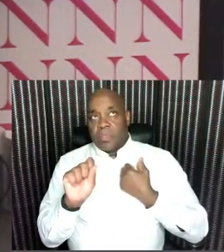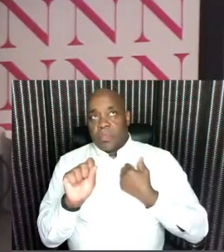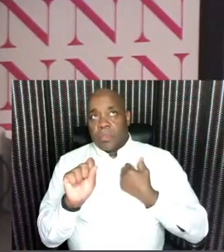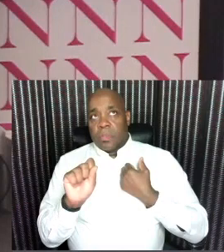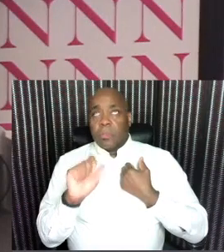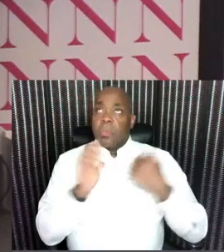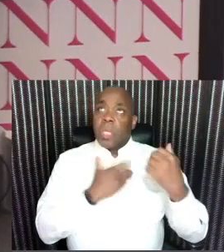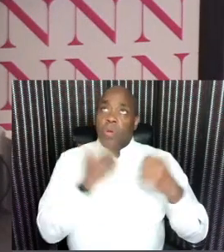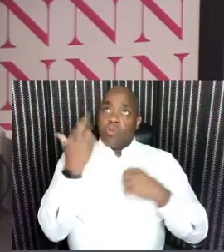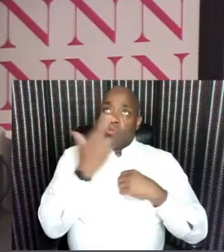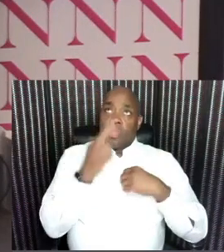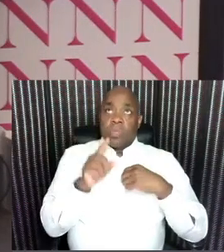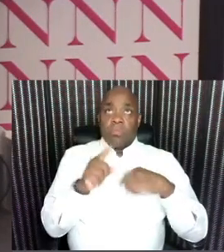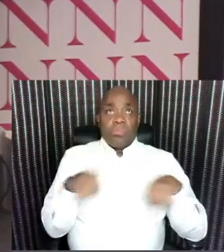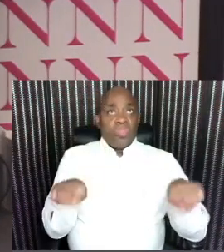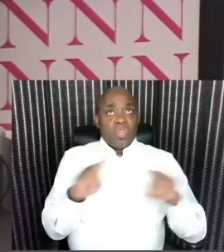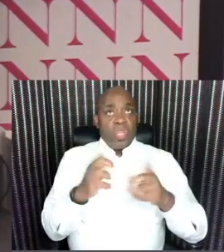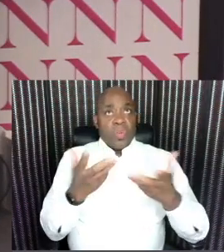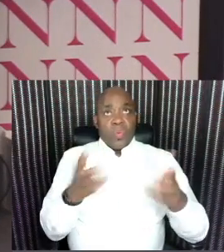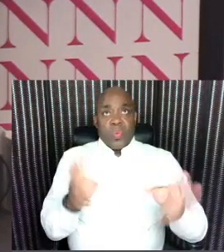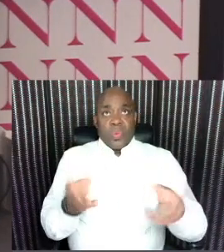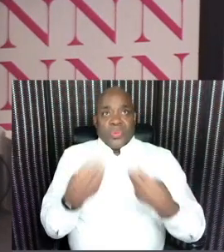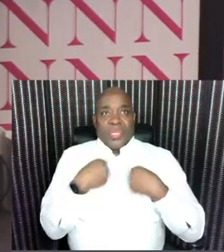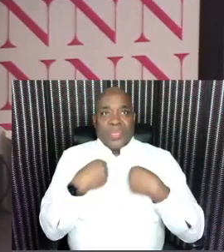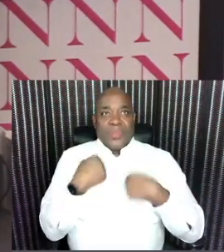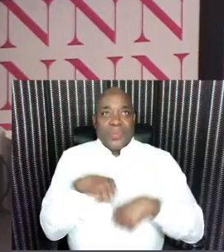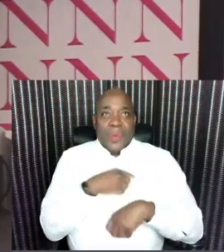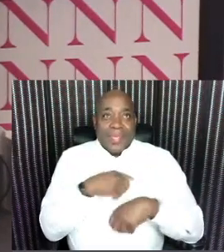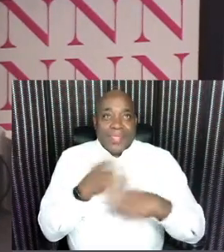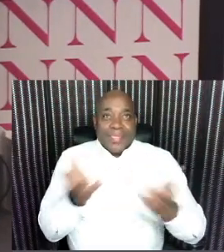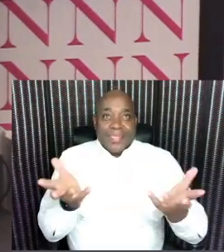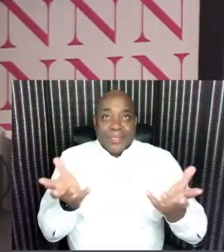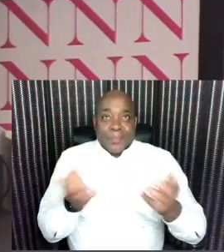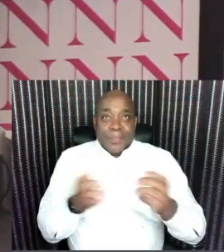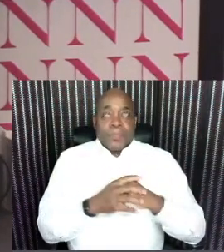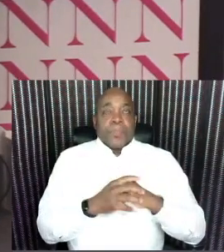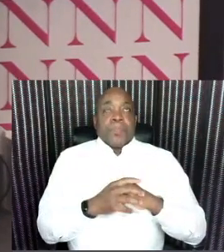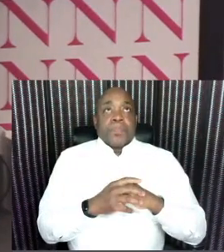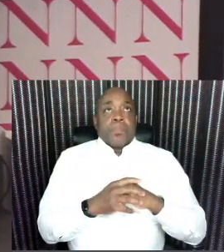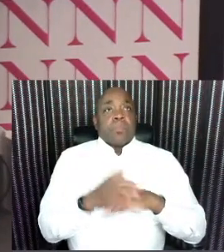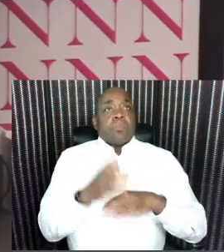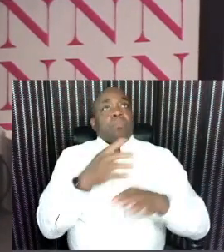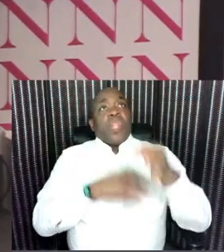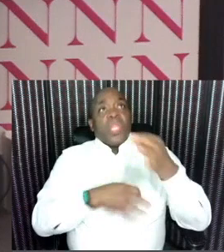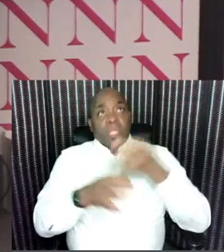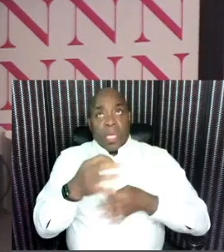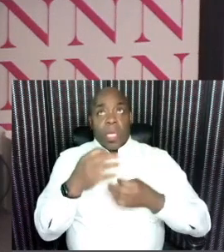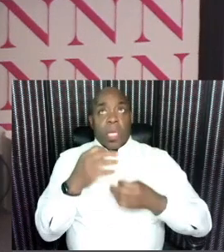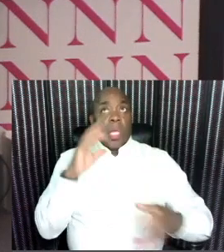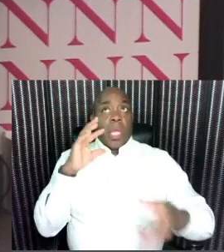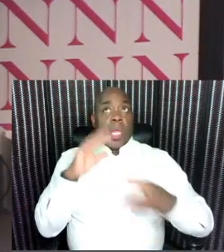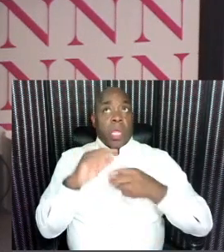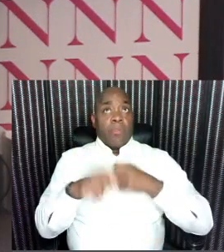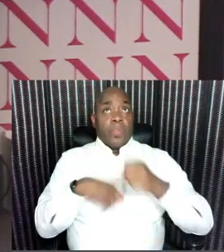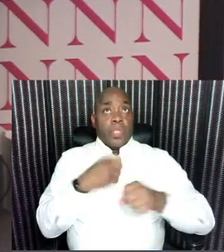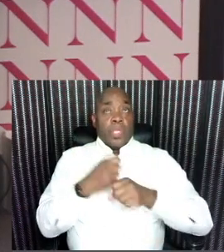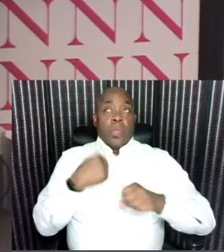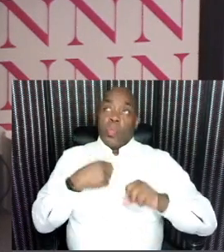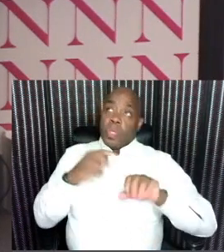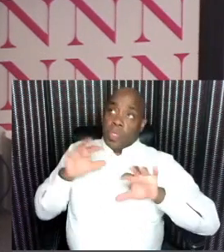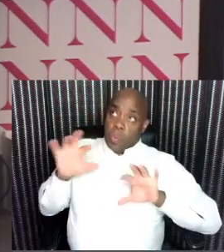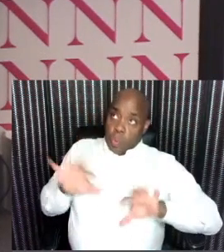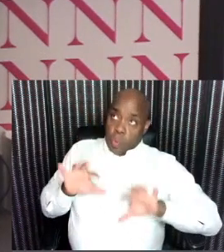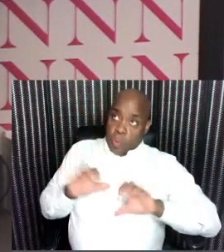don't want to give them to us. And instead, what we've done over the years is we work with them to write